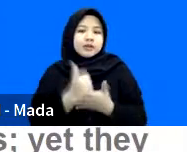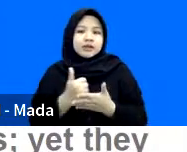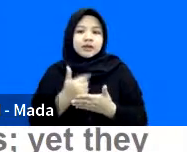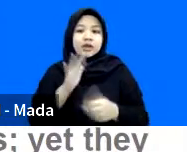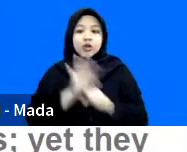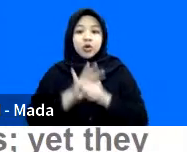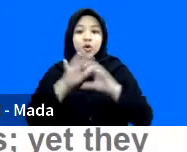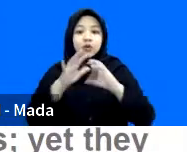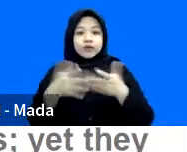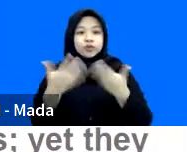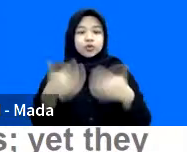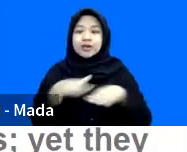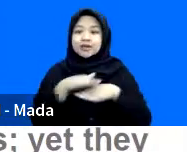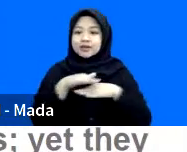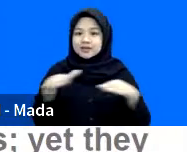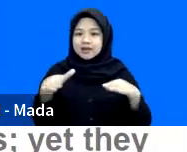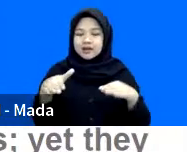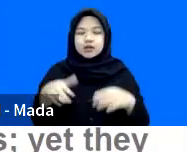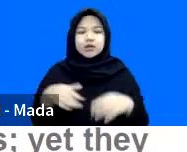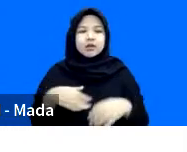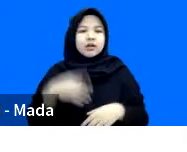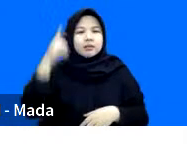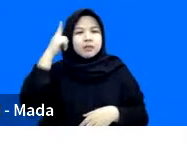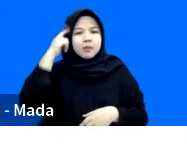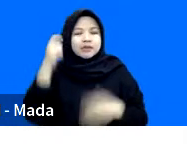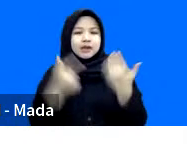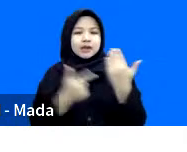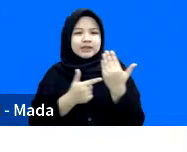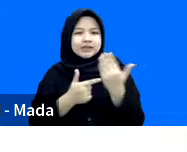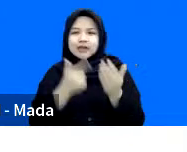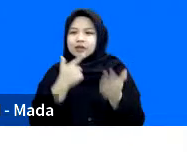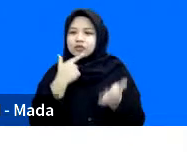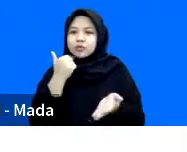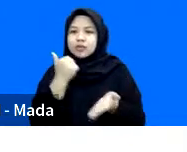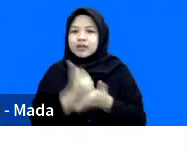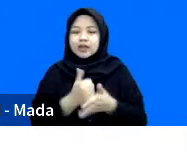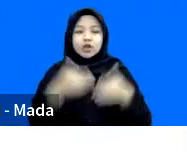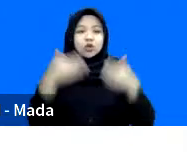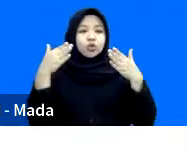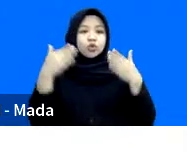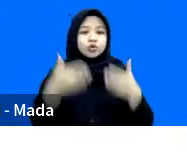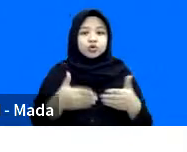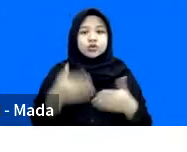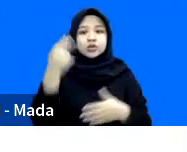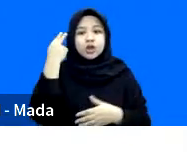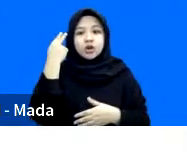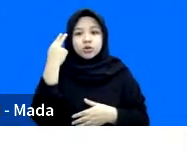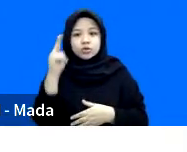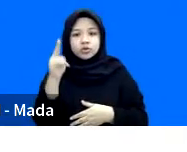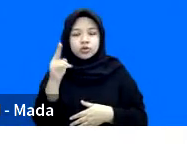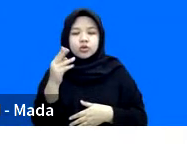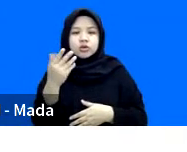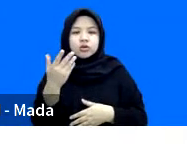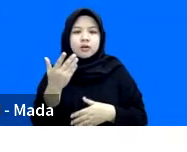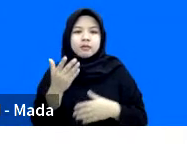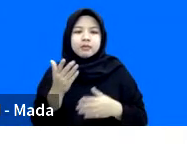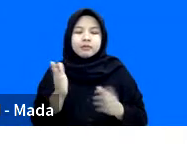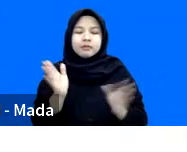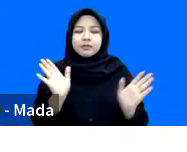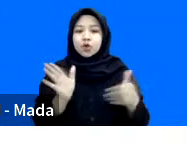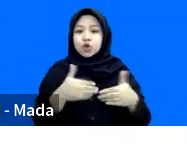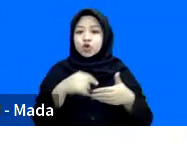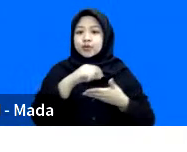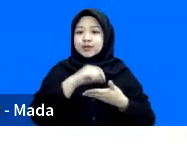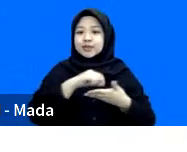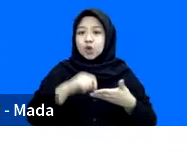digital learning will be critical in terms of resiliency for future school closures, either due to